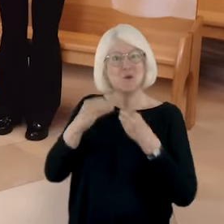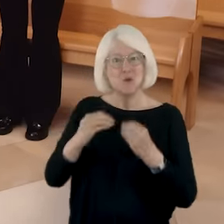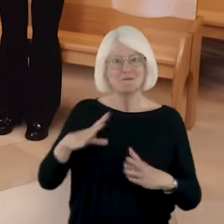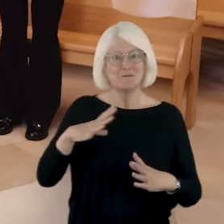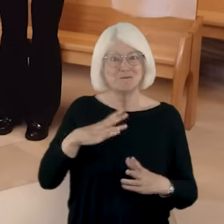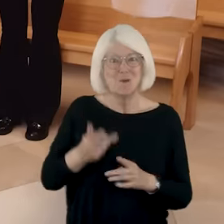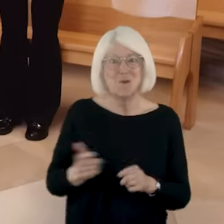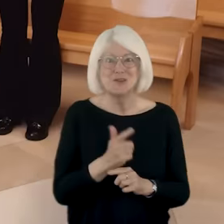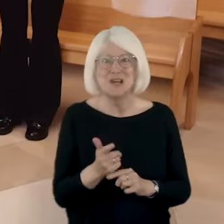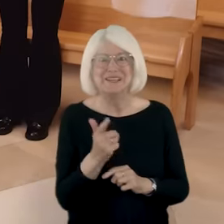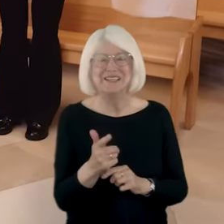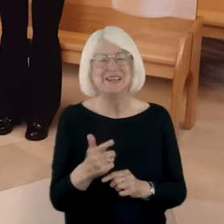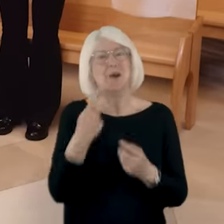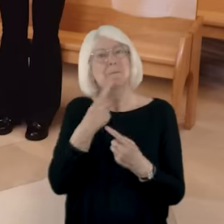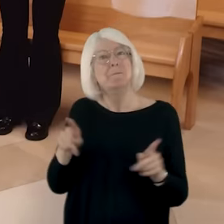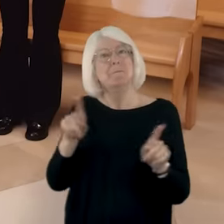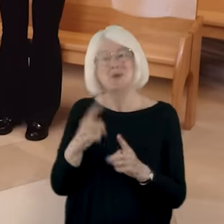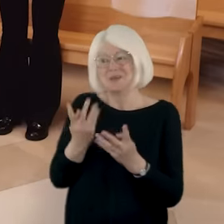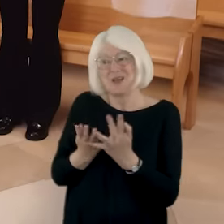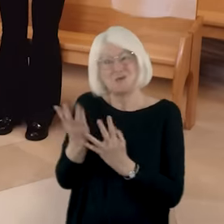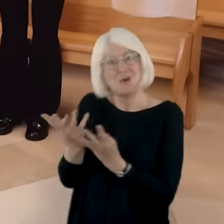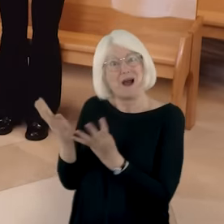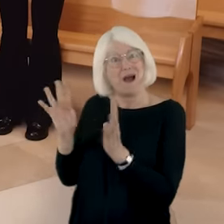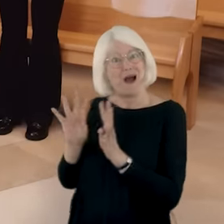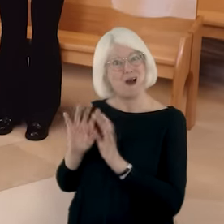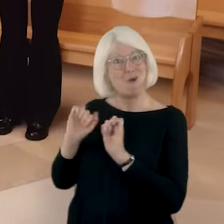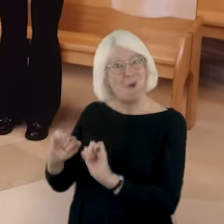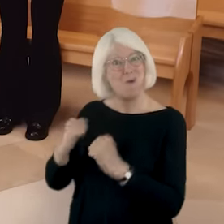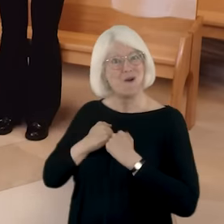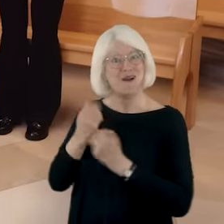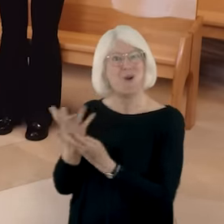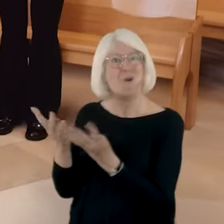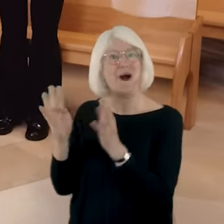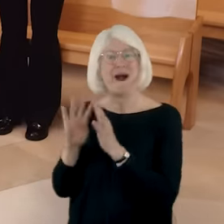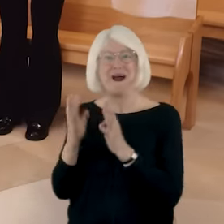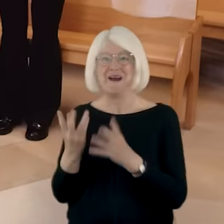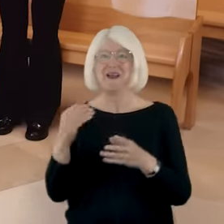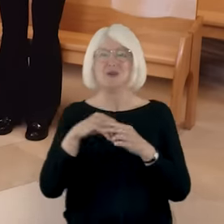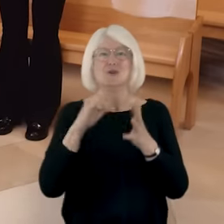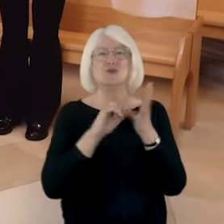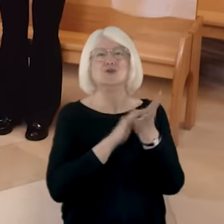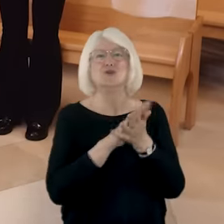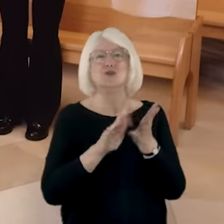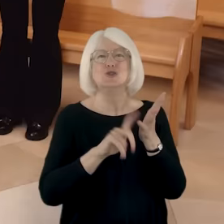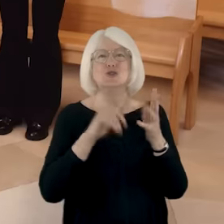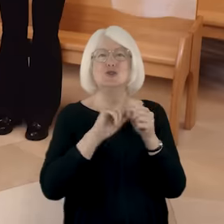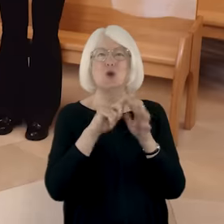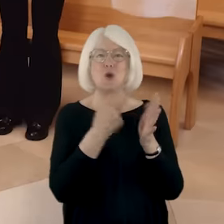the journey. The music will be provided by our choral scholars, including